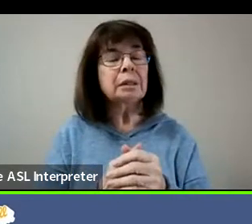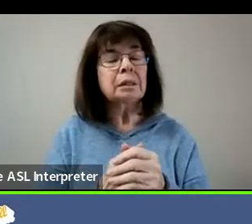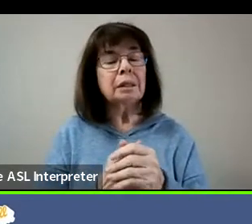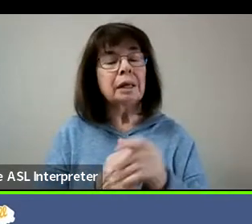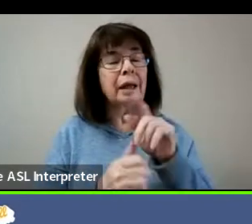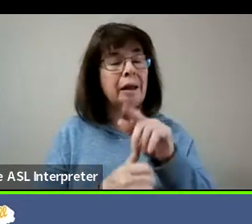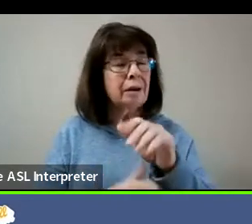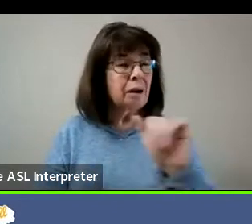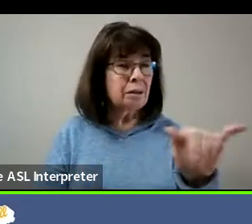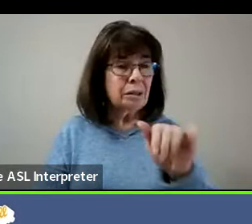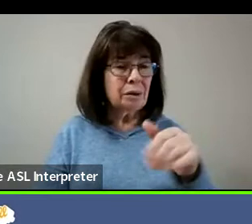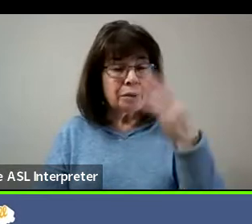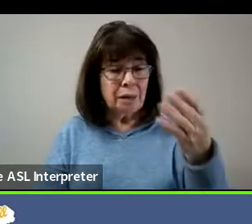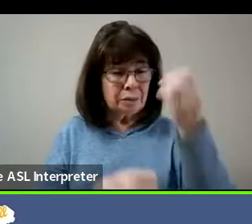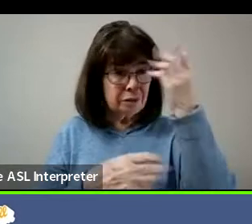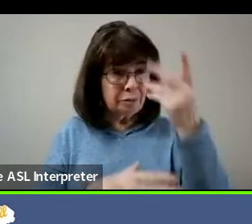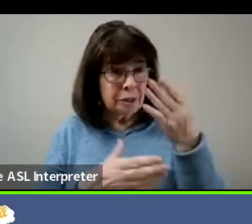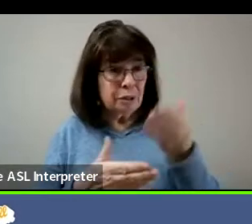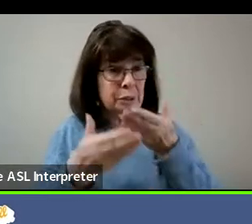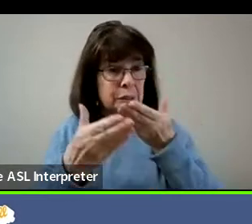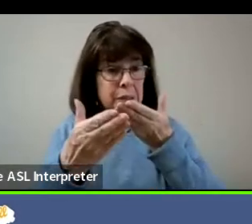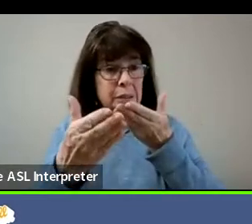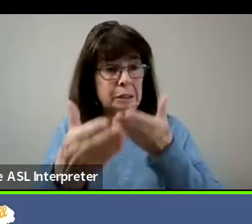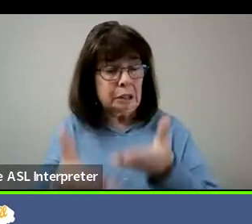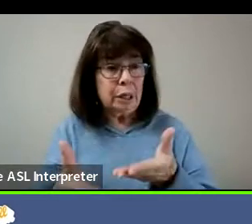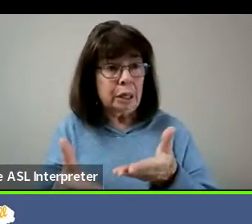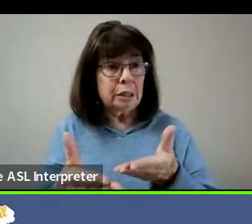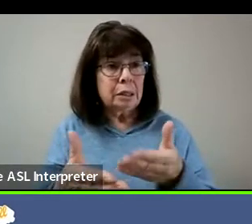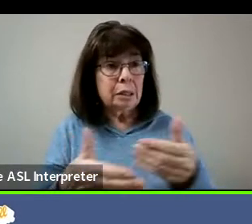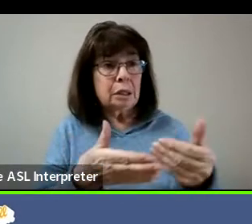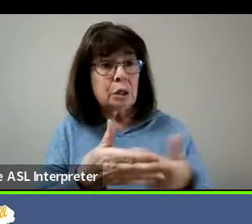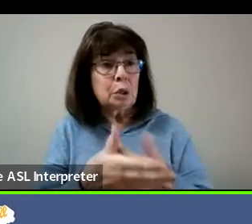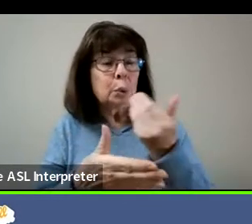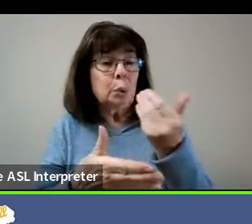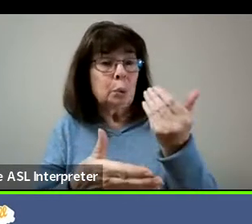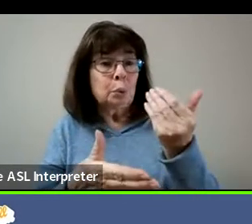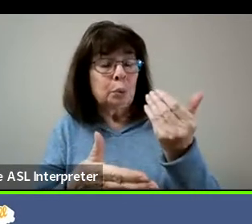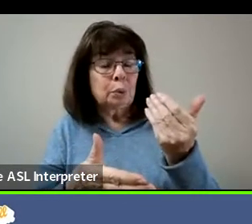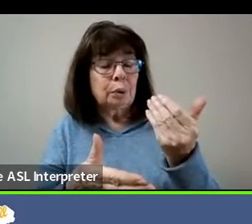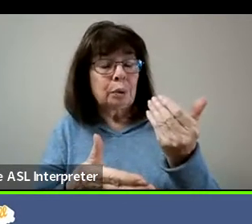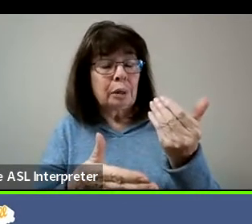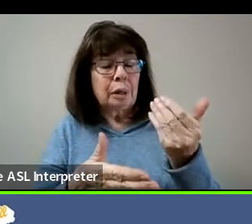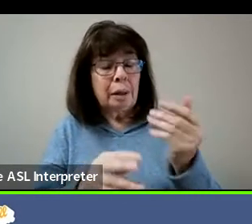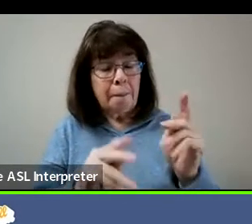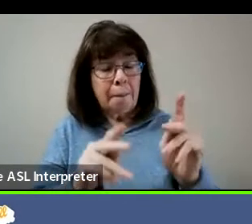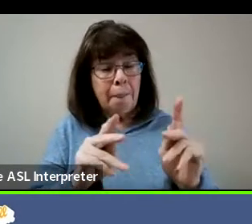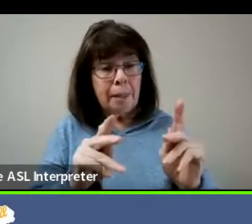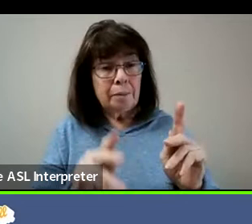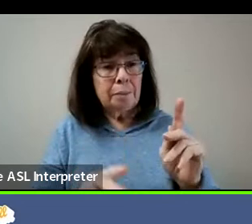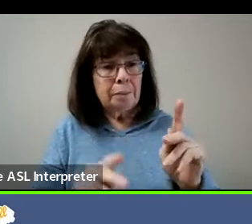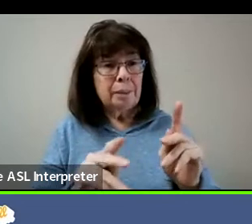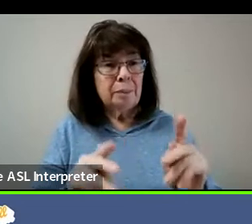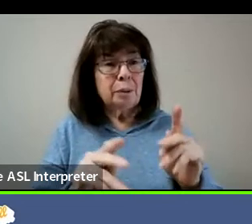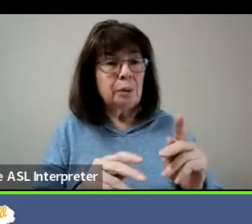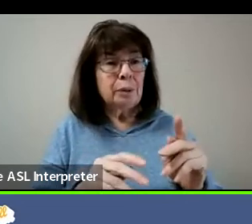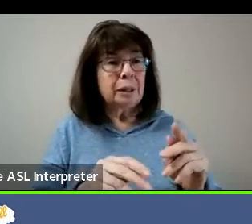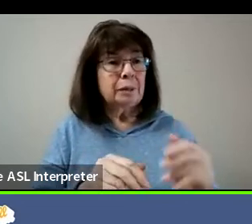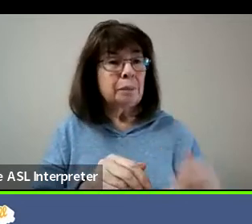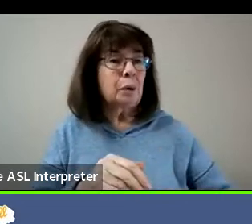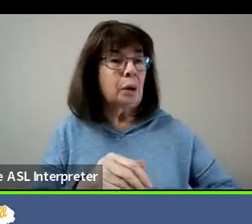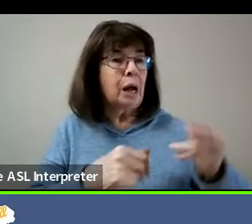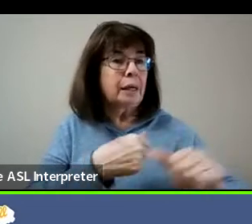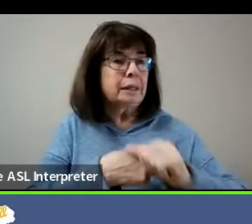that the new long, people were at higher risk of long COVID earlier on